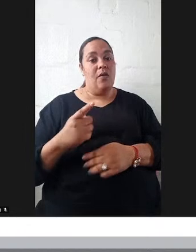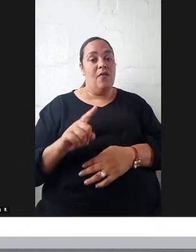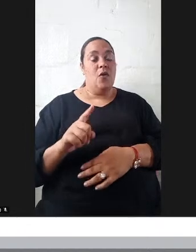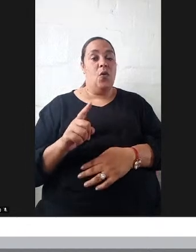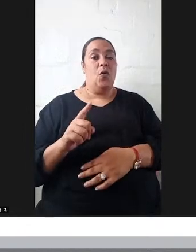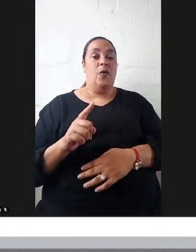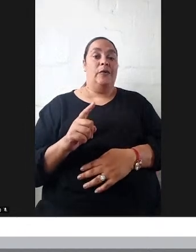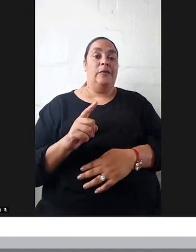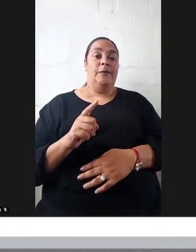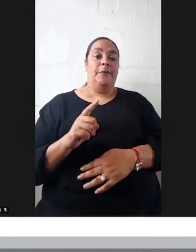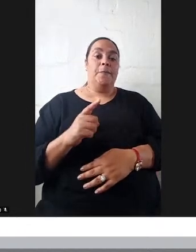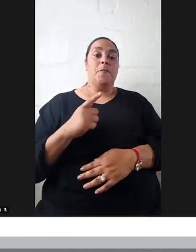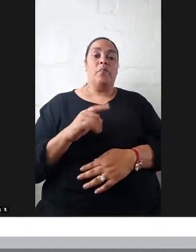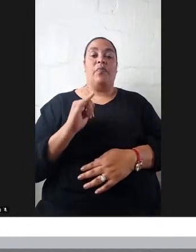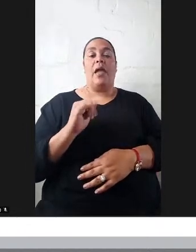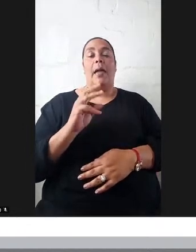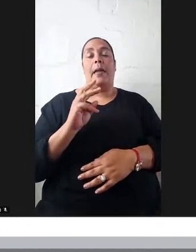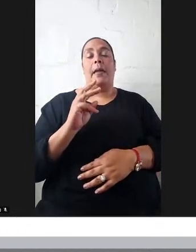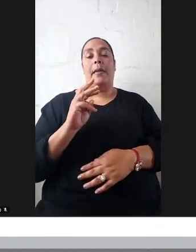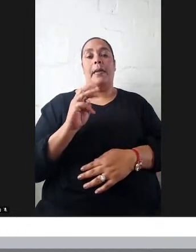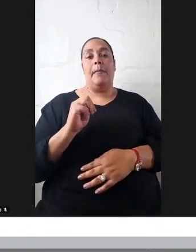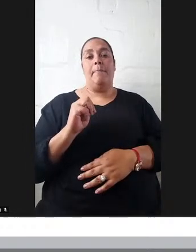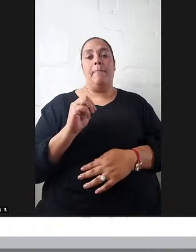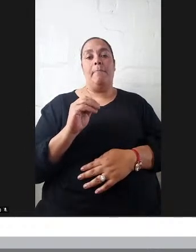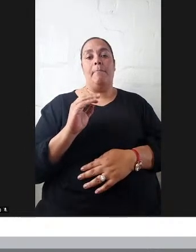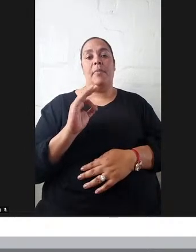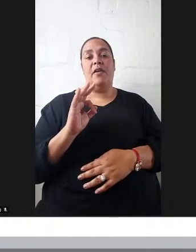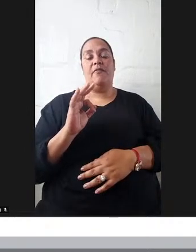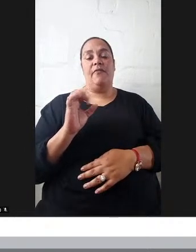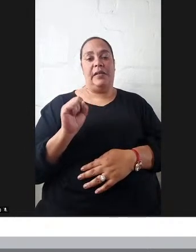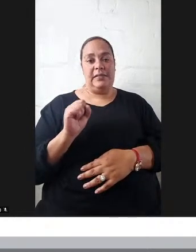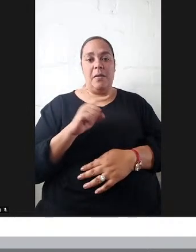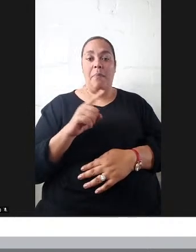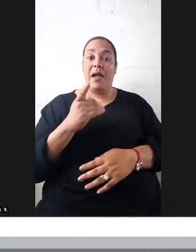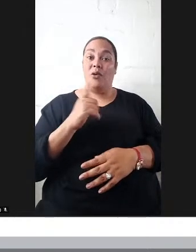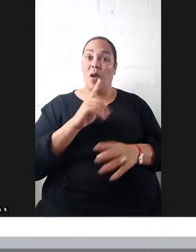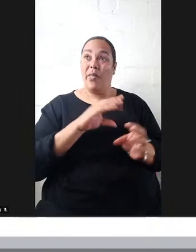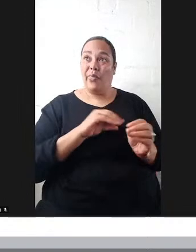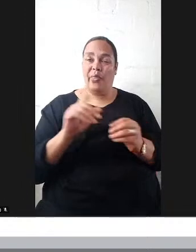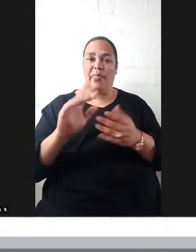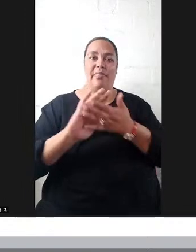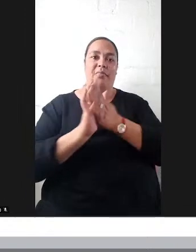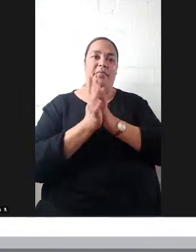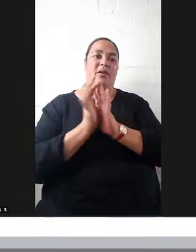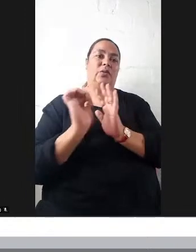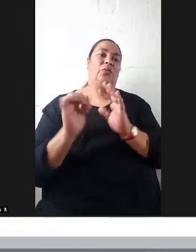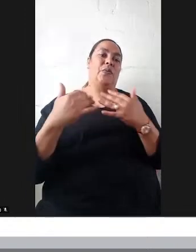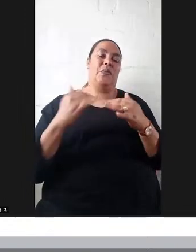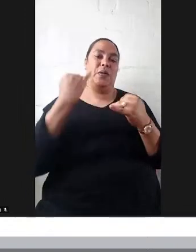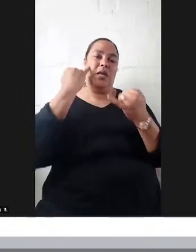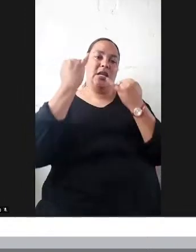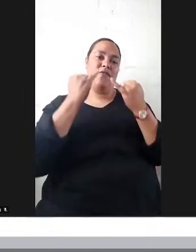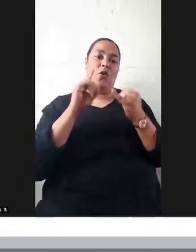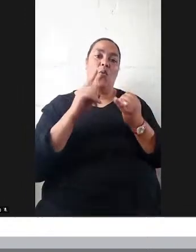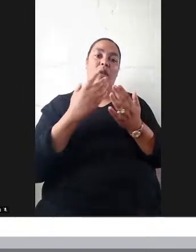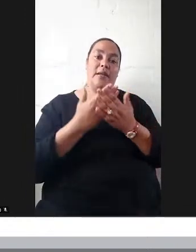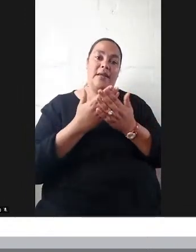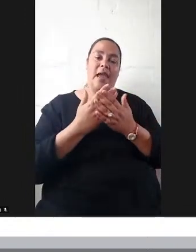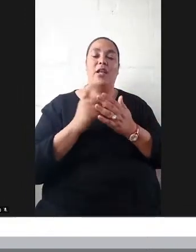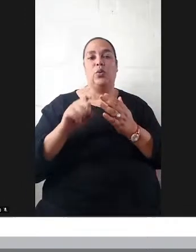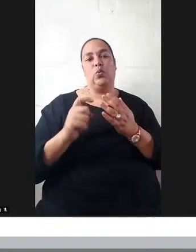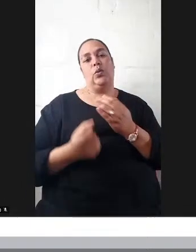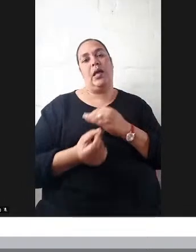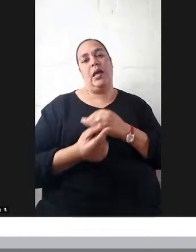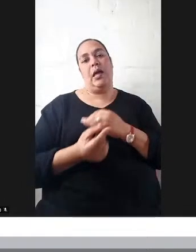the IFMS. But given that's delayed, it's really disrupting the sort of innovation that can and should be happening. And